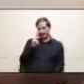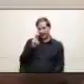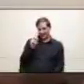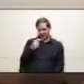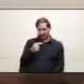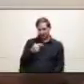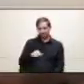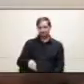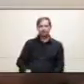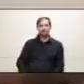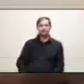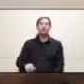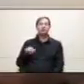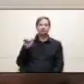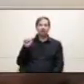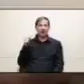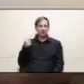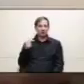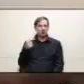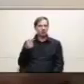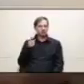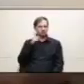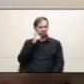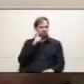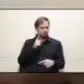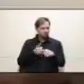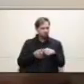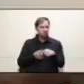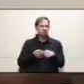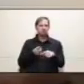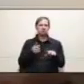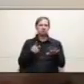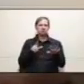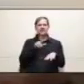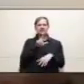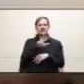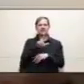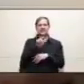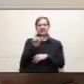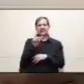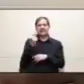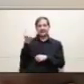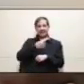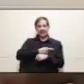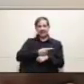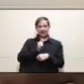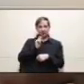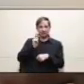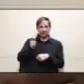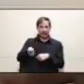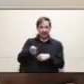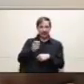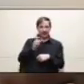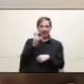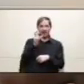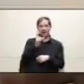the AG noted that the municipality takes an average of 76 days to pay the